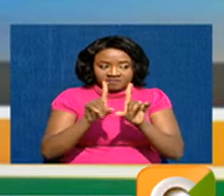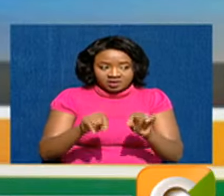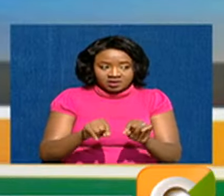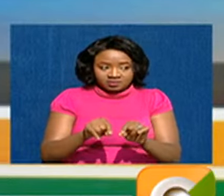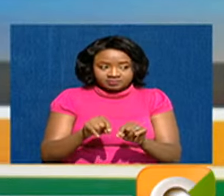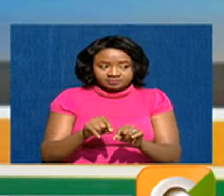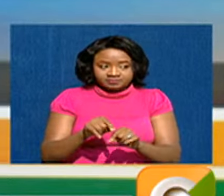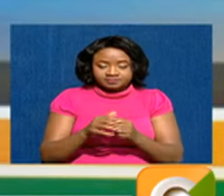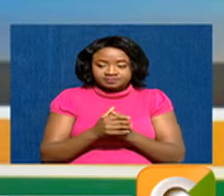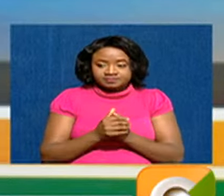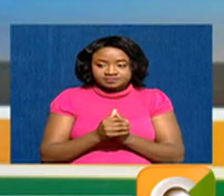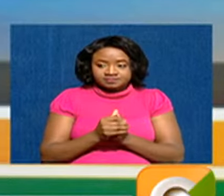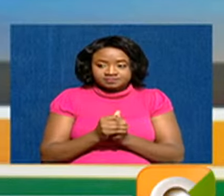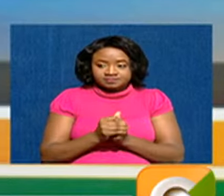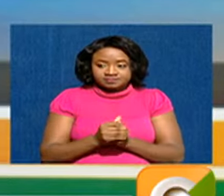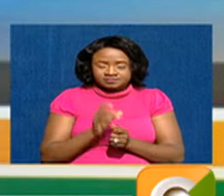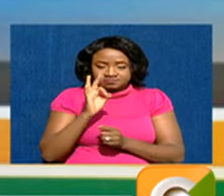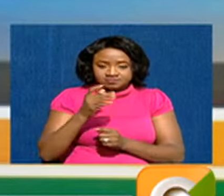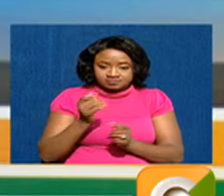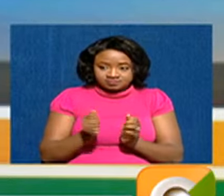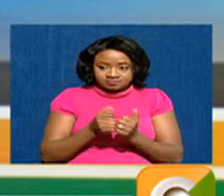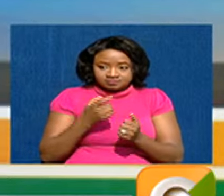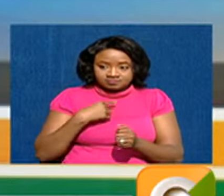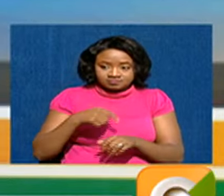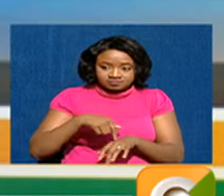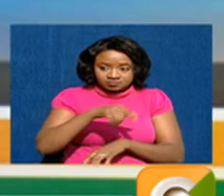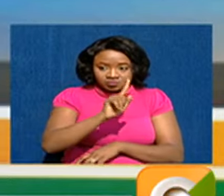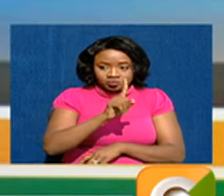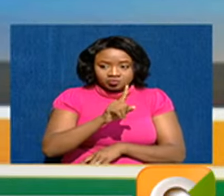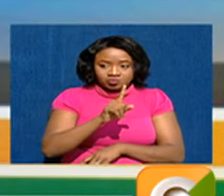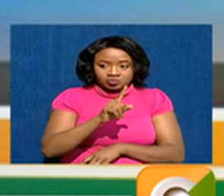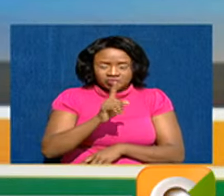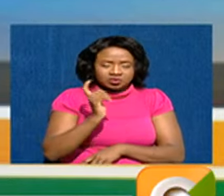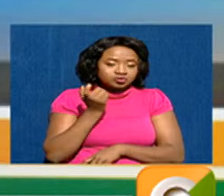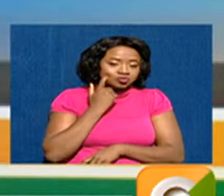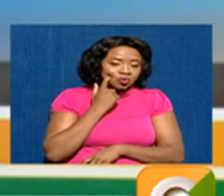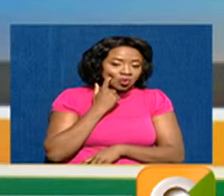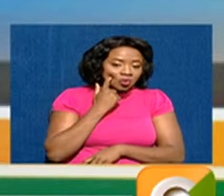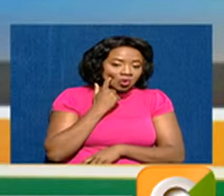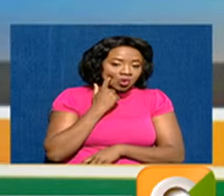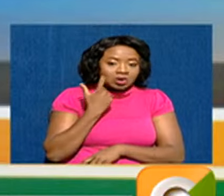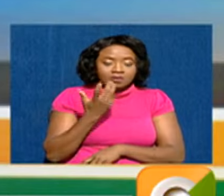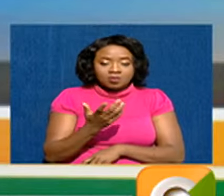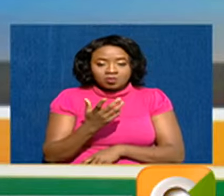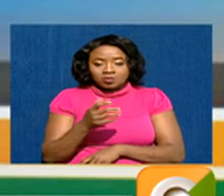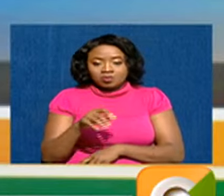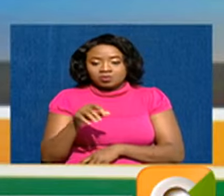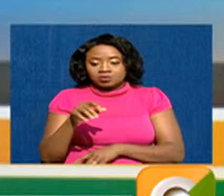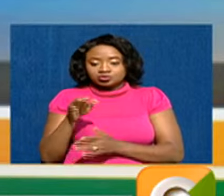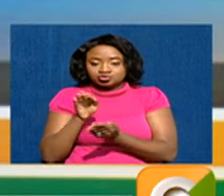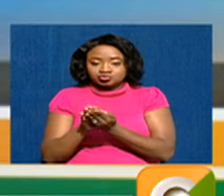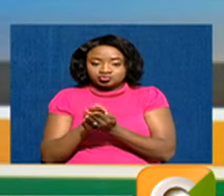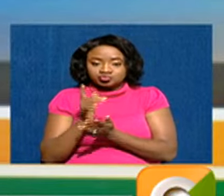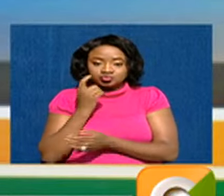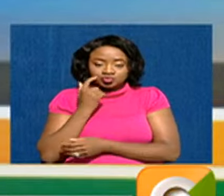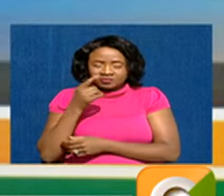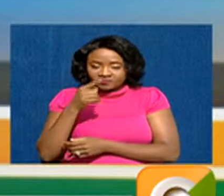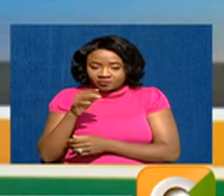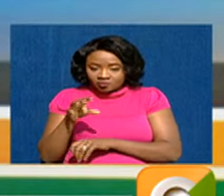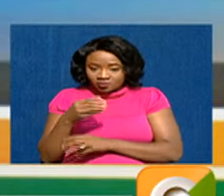to a shop, which is pre-vetted by the county, or an agro vet, you give this